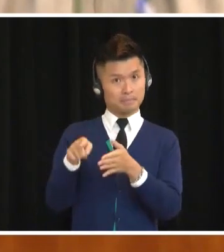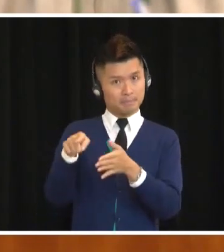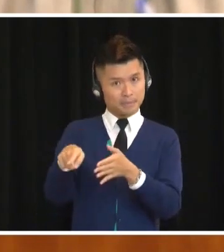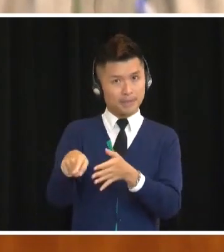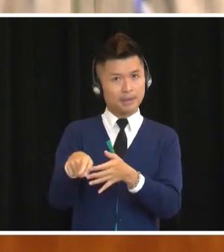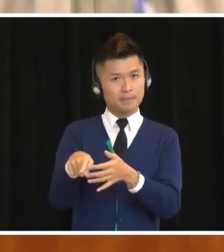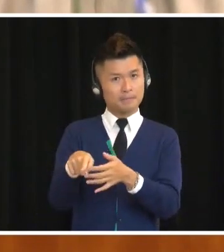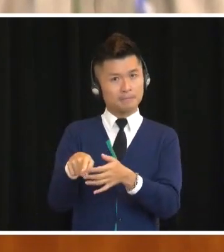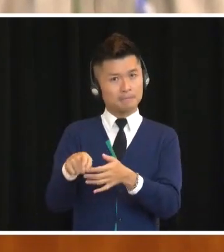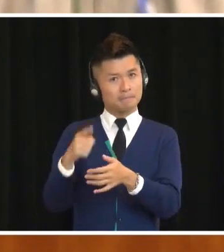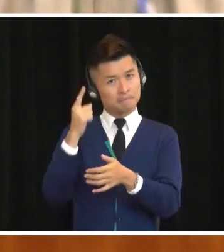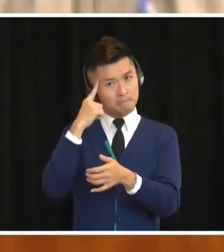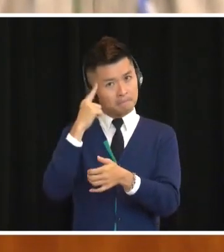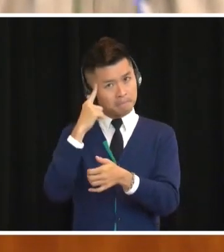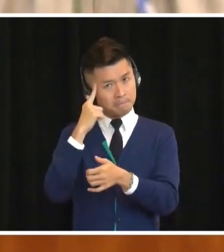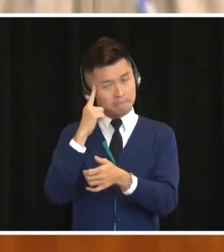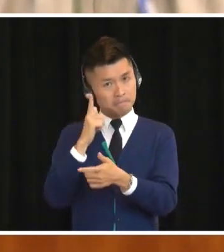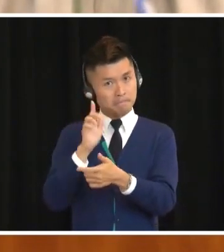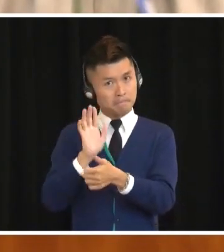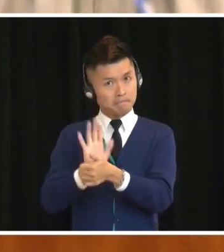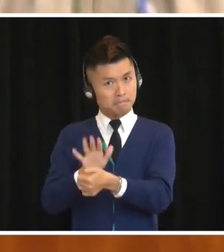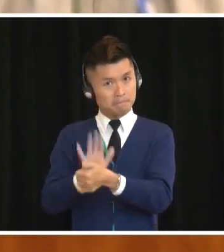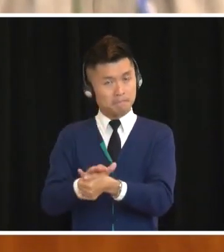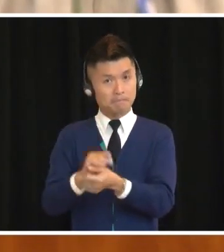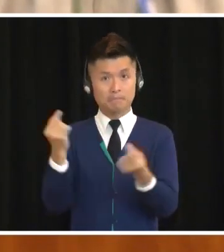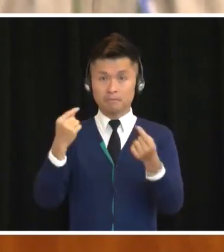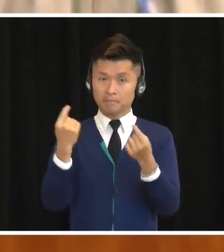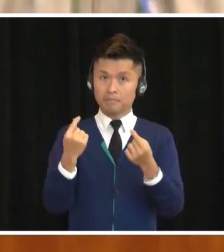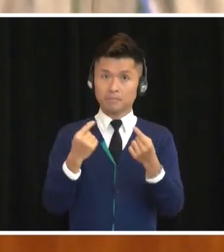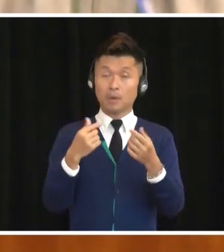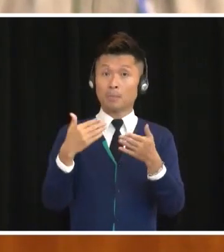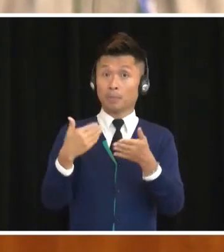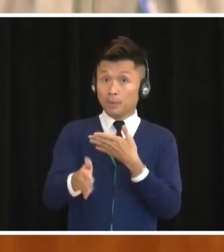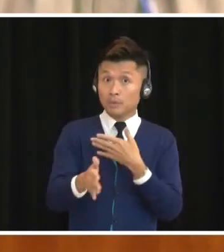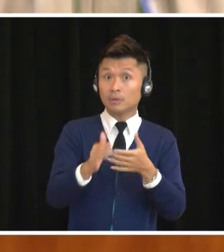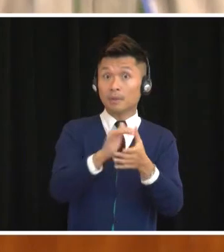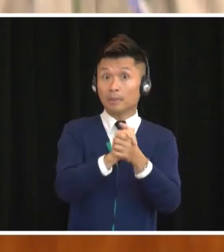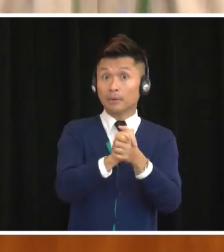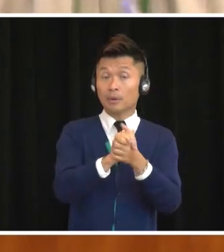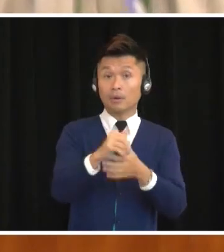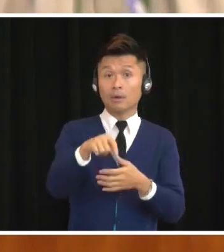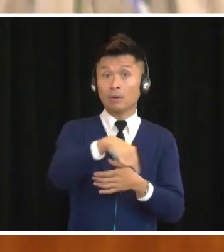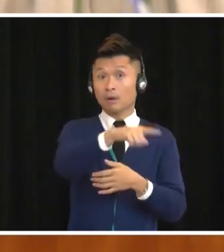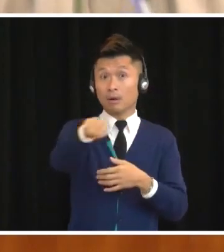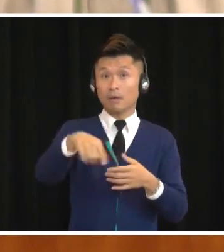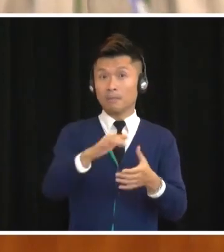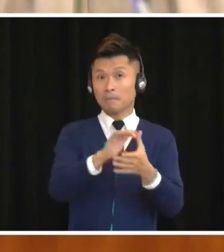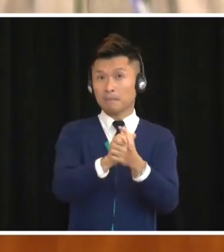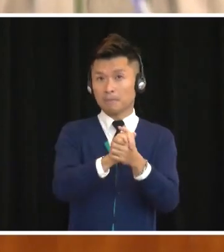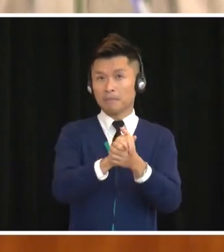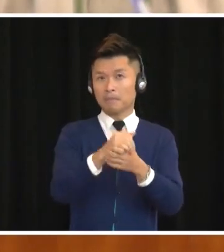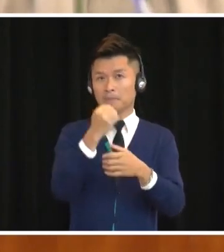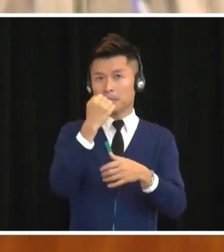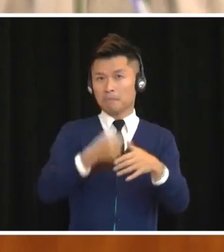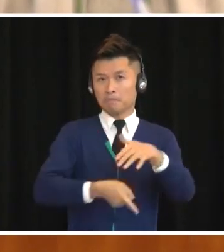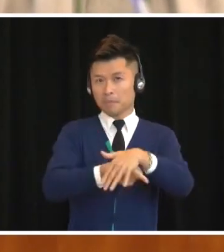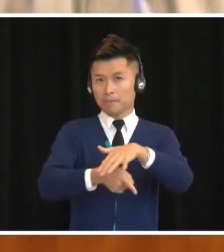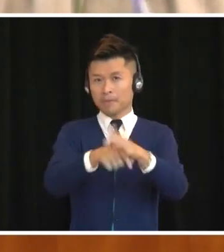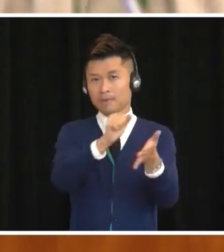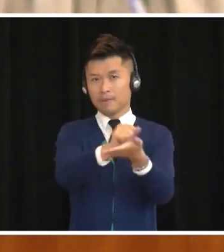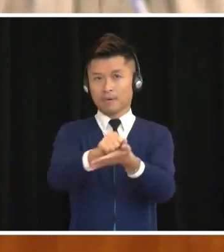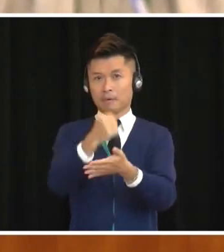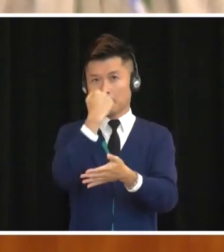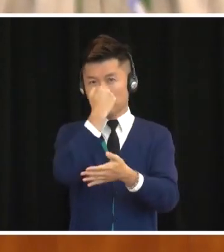bad influences in his life. For example, he made some bad